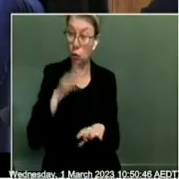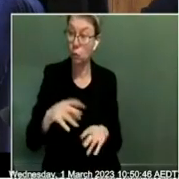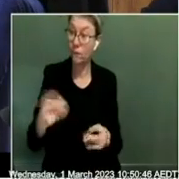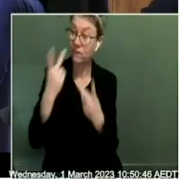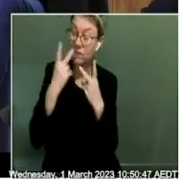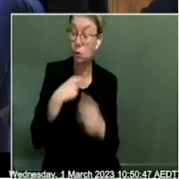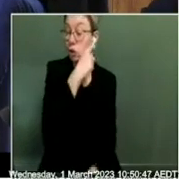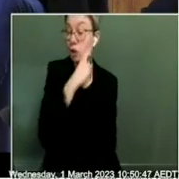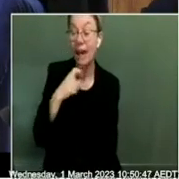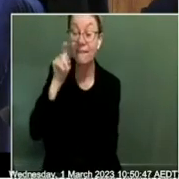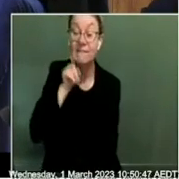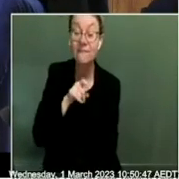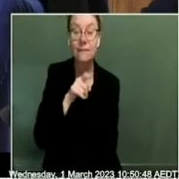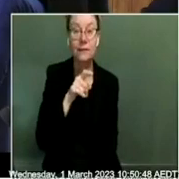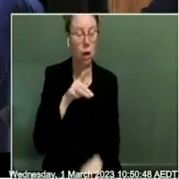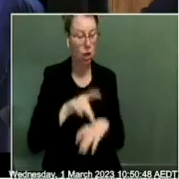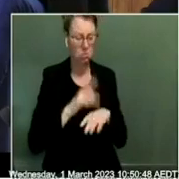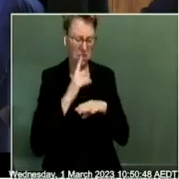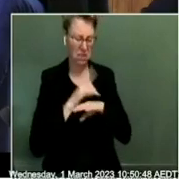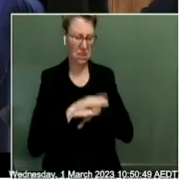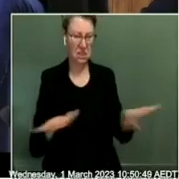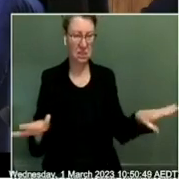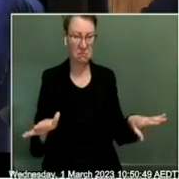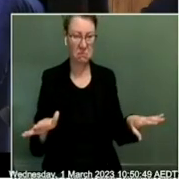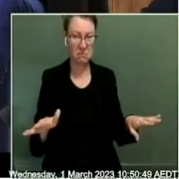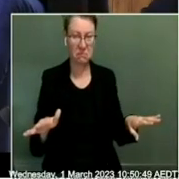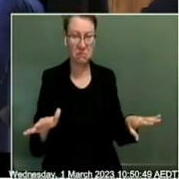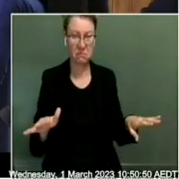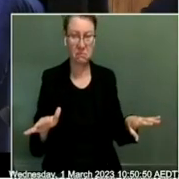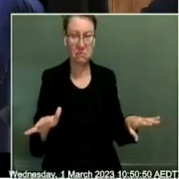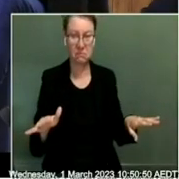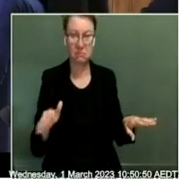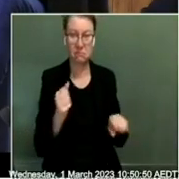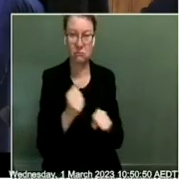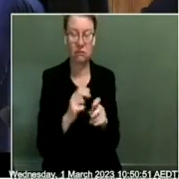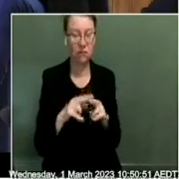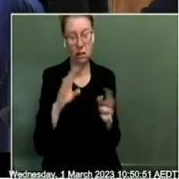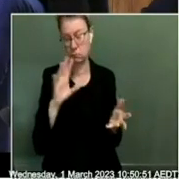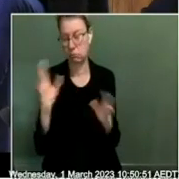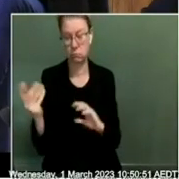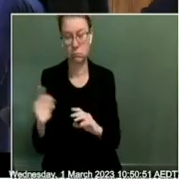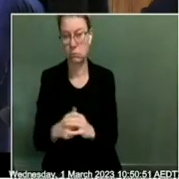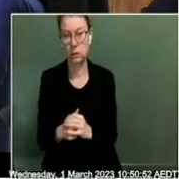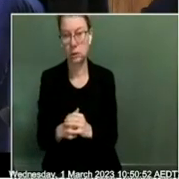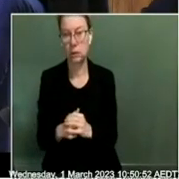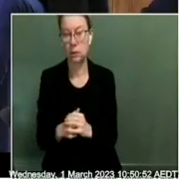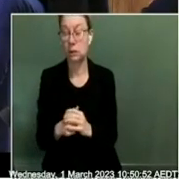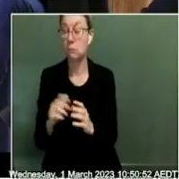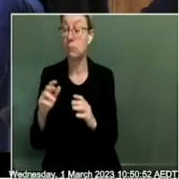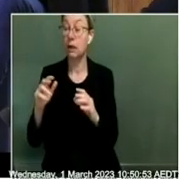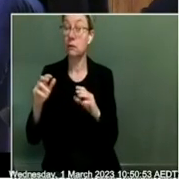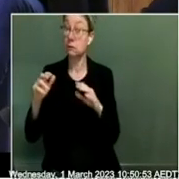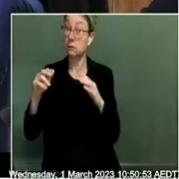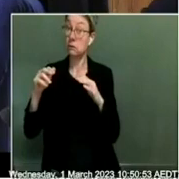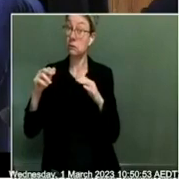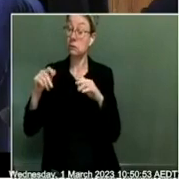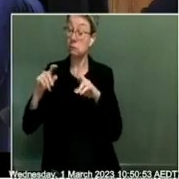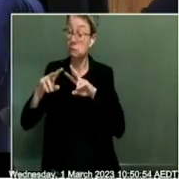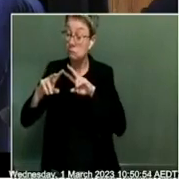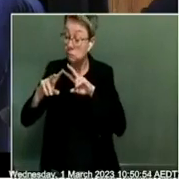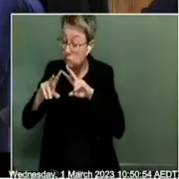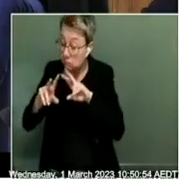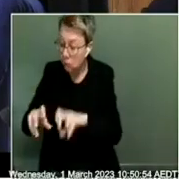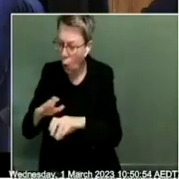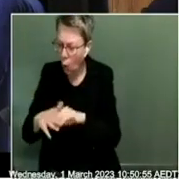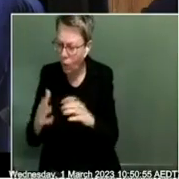devastated him. But his records, the inquest, is just a determination on how he